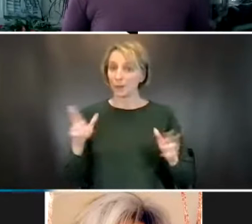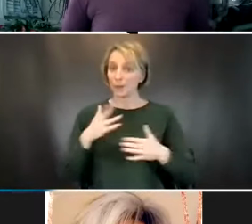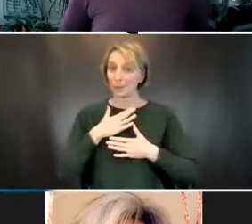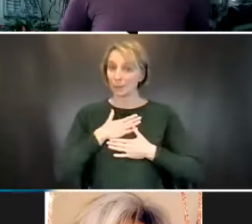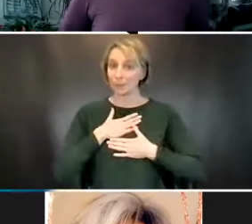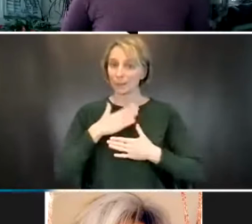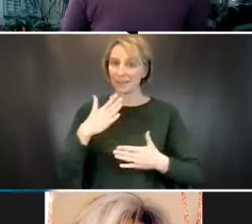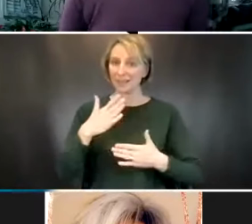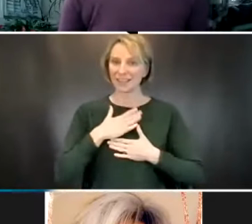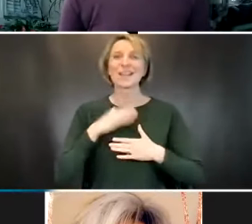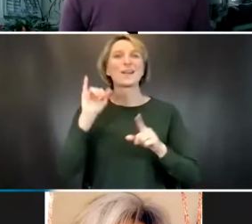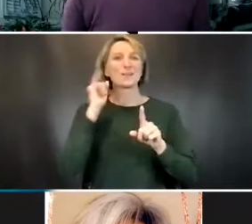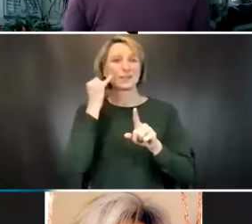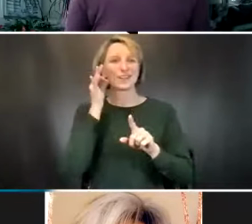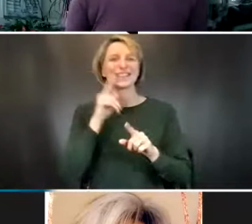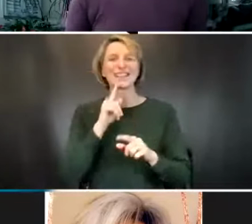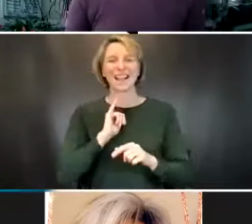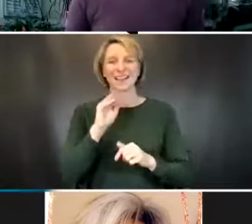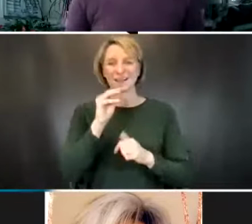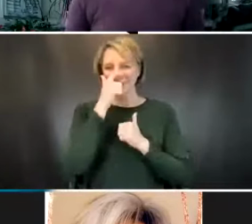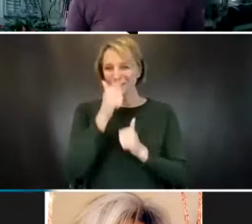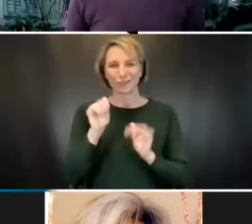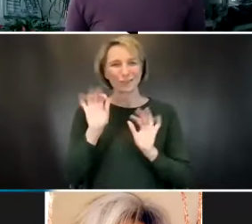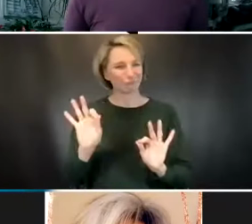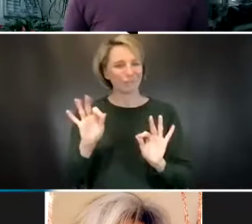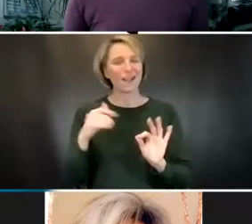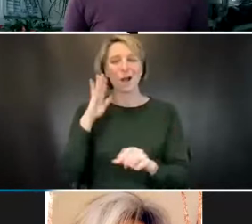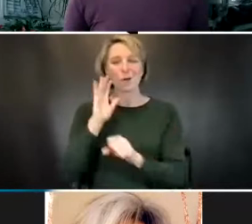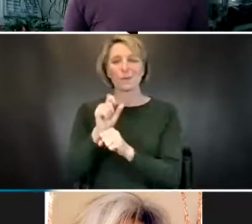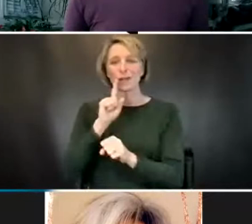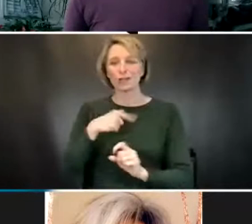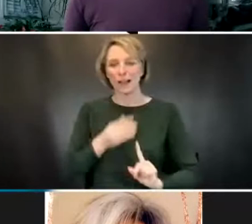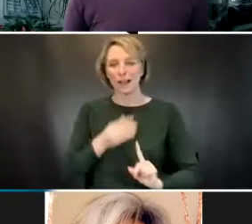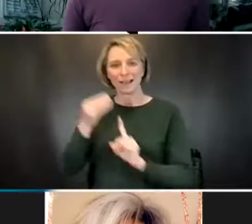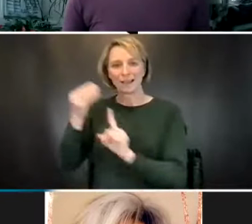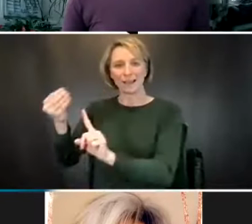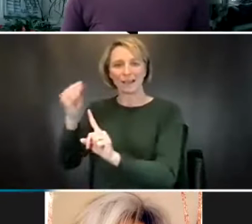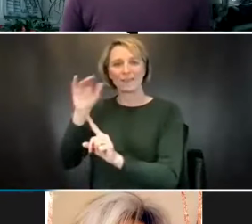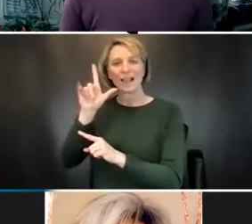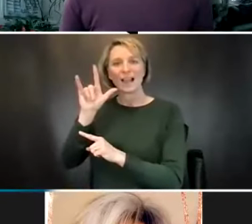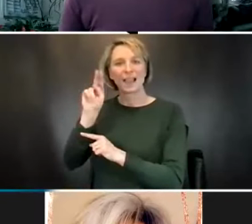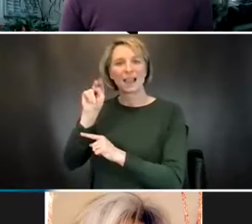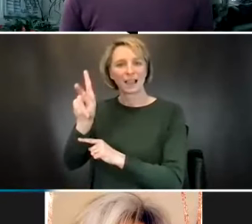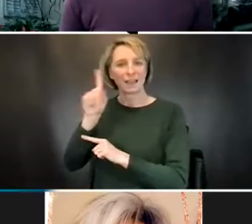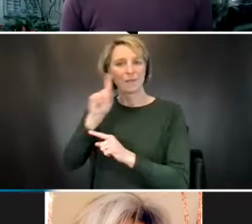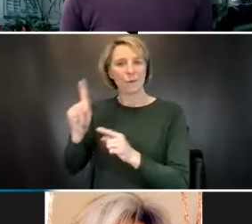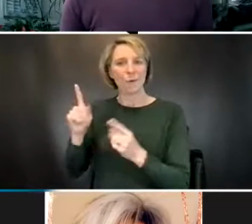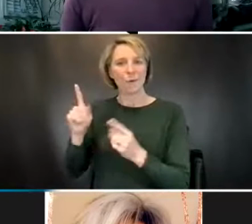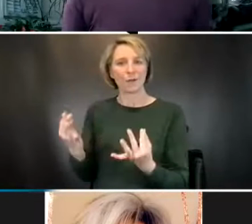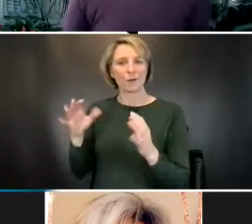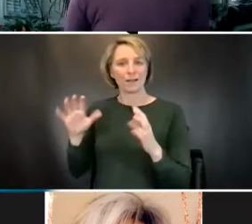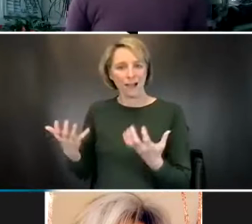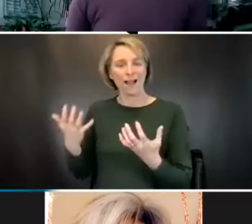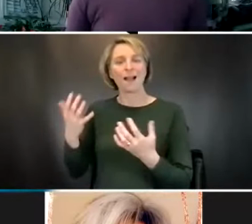I'm interested, Jennifer. Okay, definitely. That'll be great. I'll make sure that Carrie gets that link and everyone is invited.